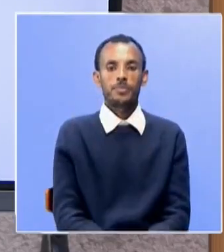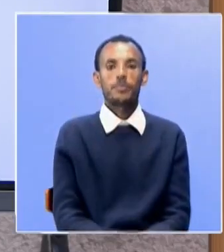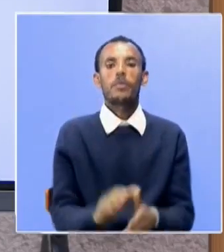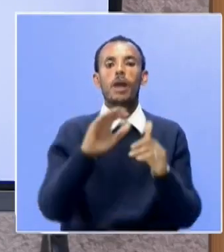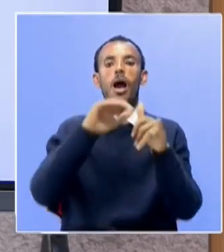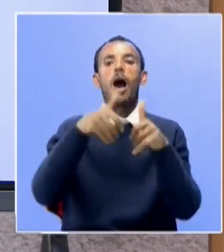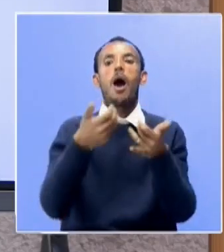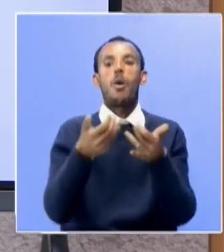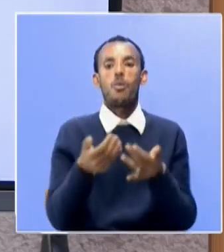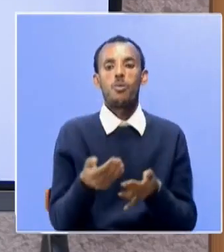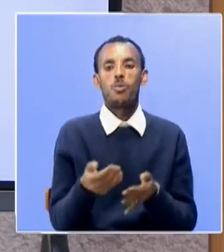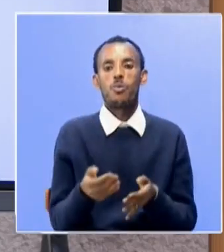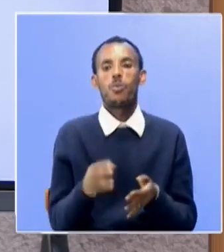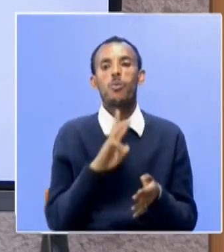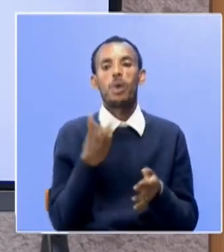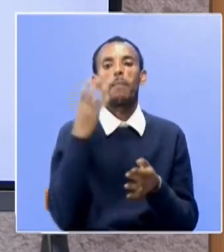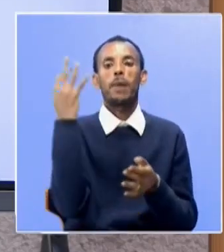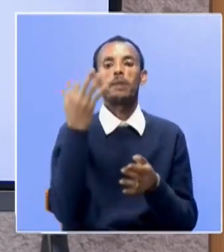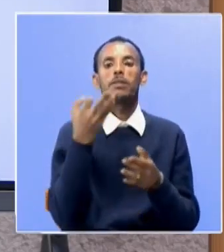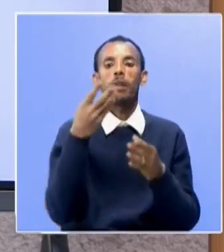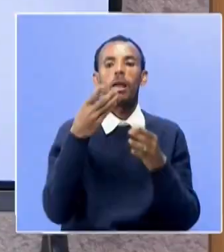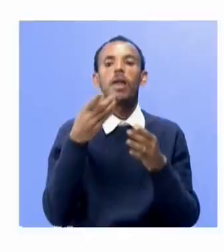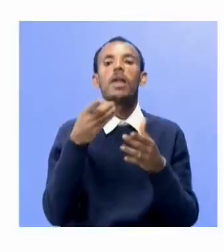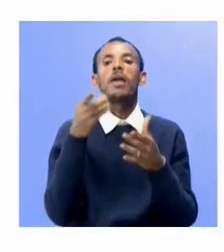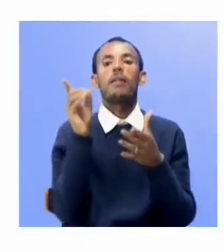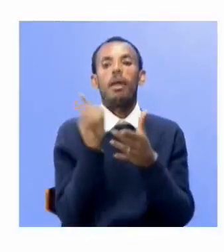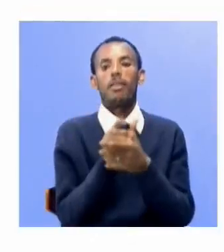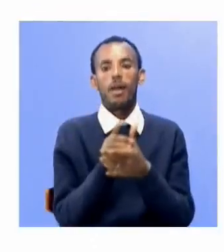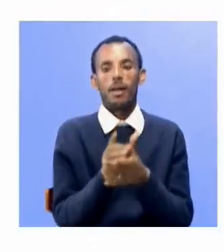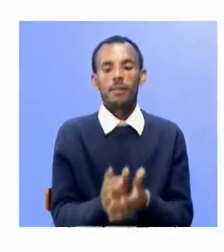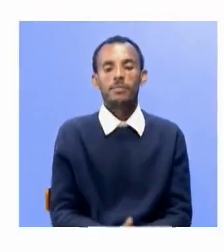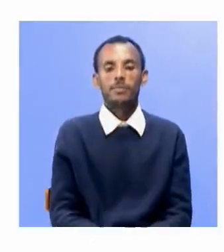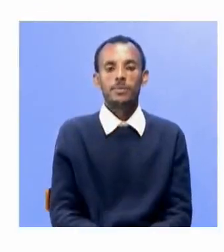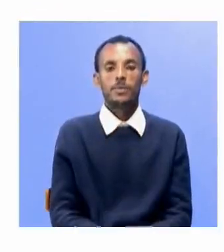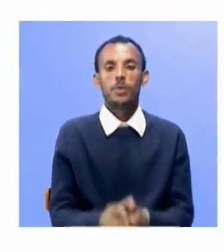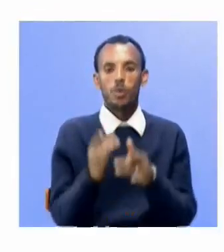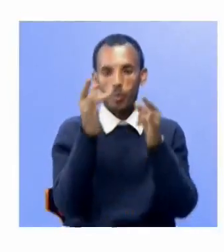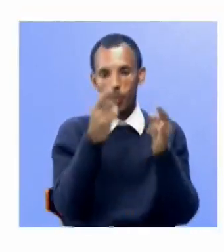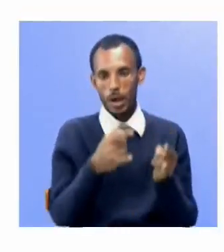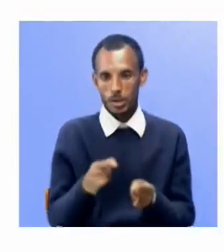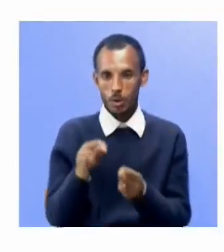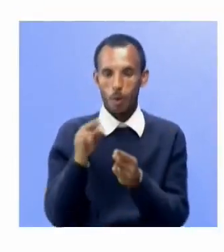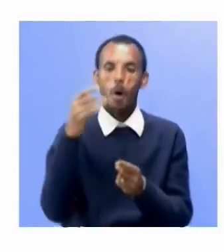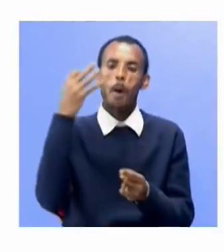how we present data, ways of presenting data.